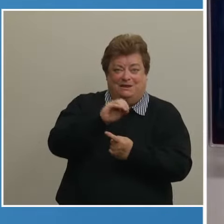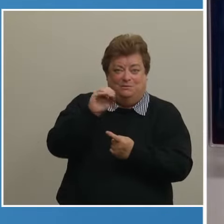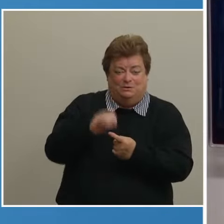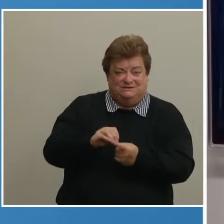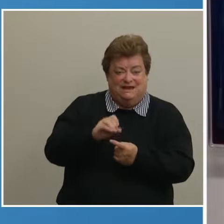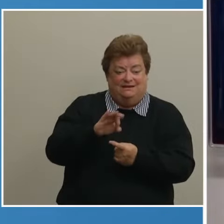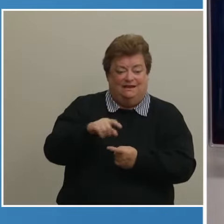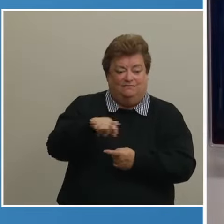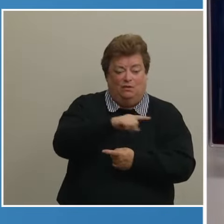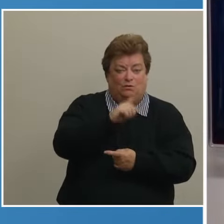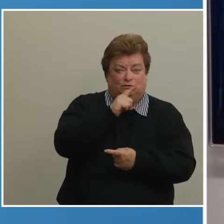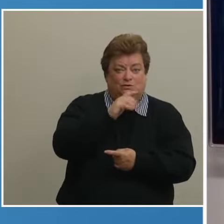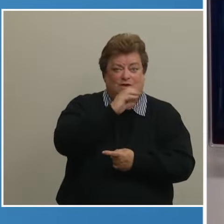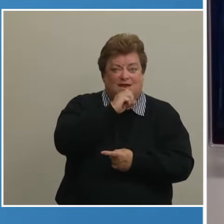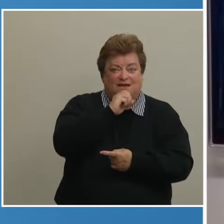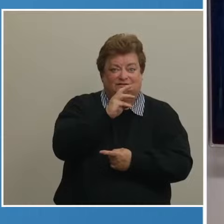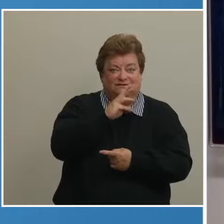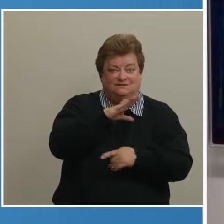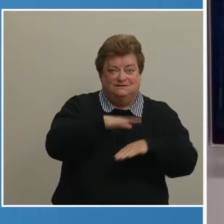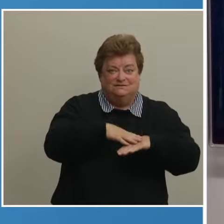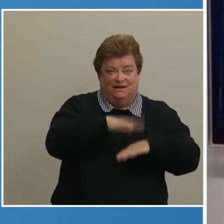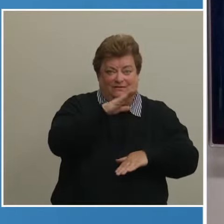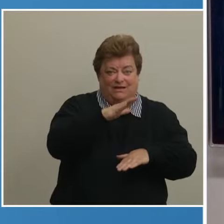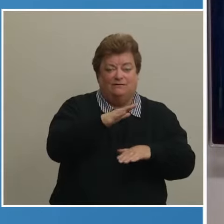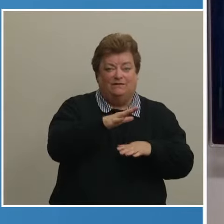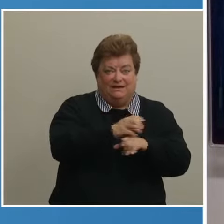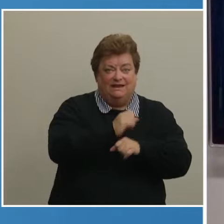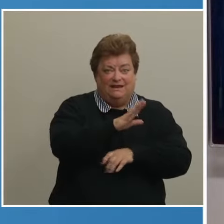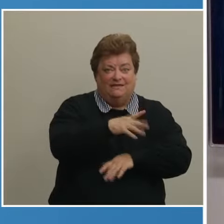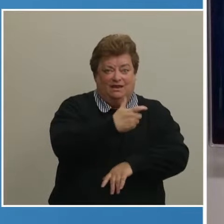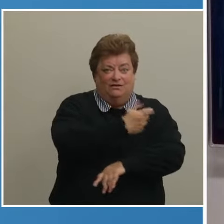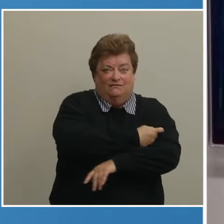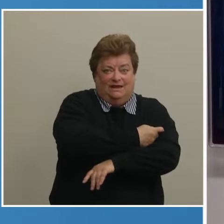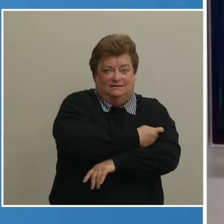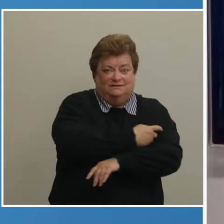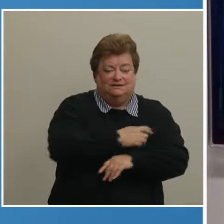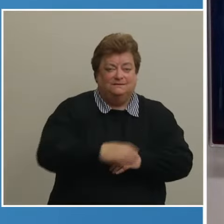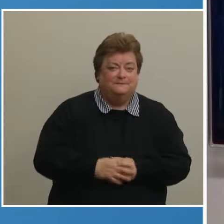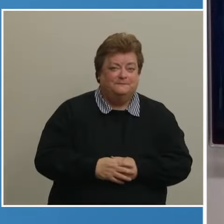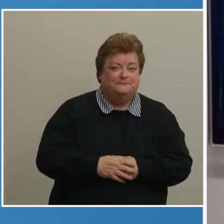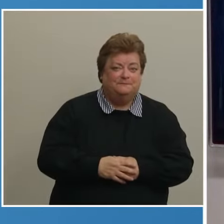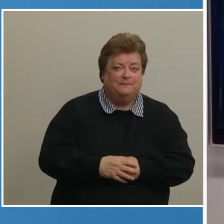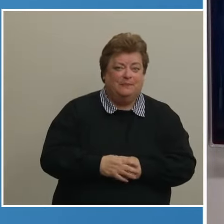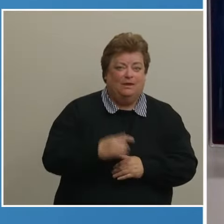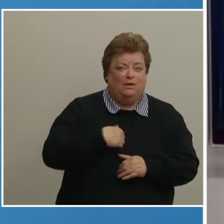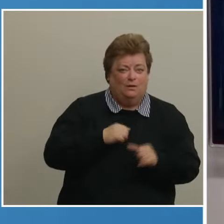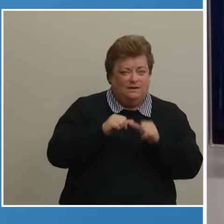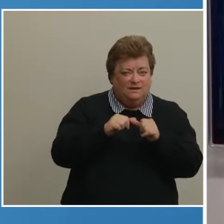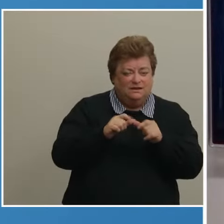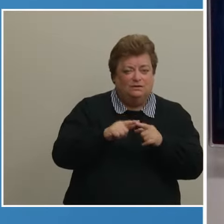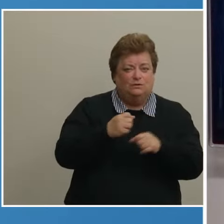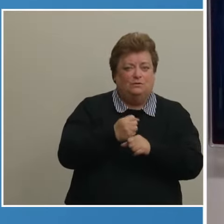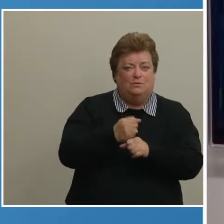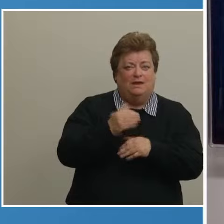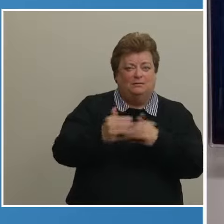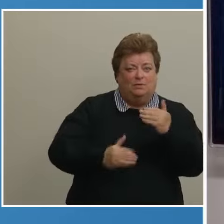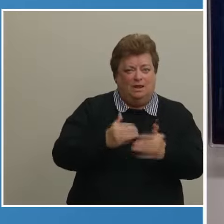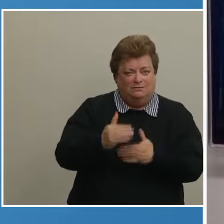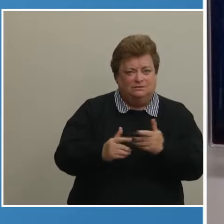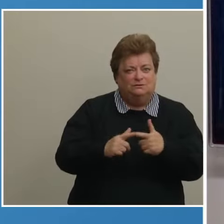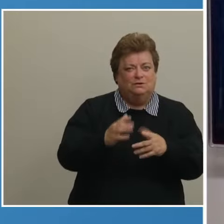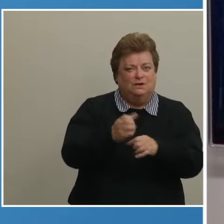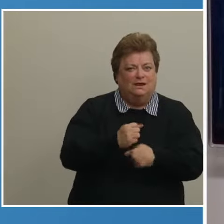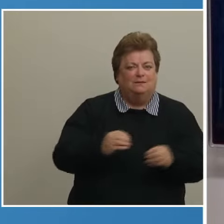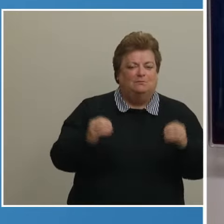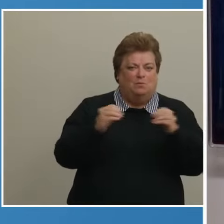older receiving at least first dose of vaccine, and we continue to make progress to